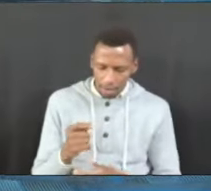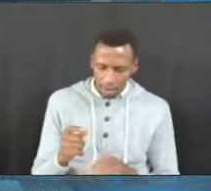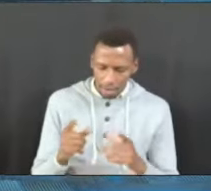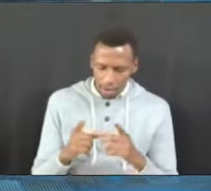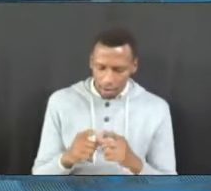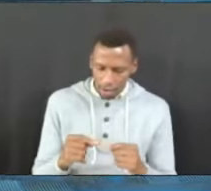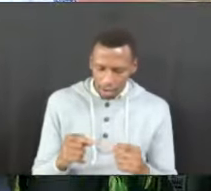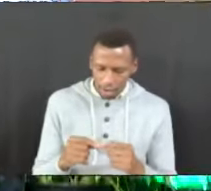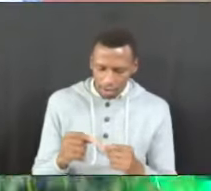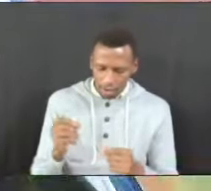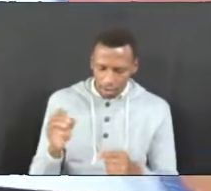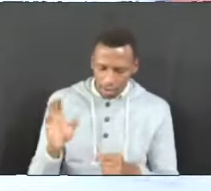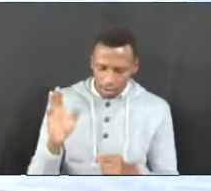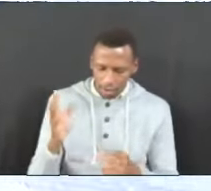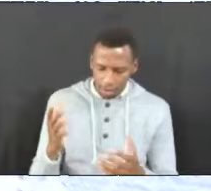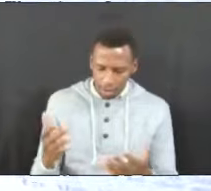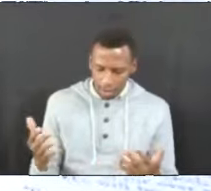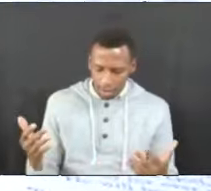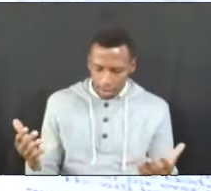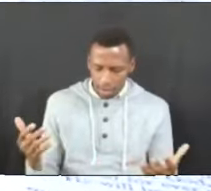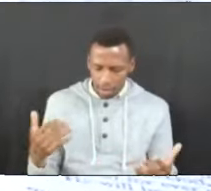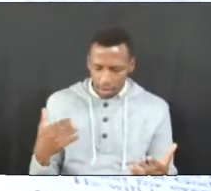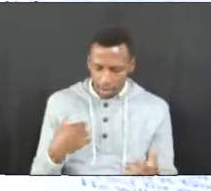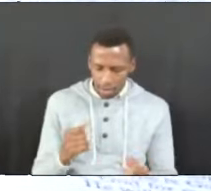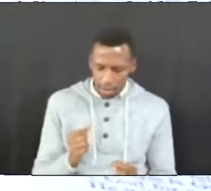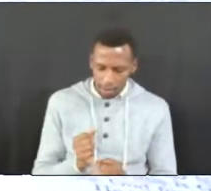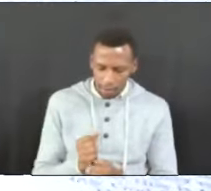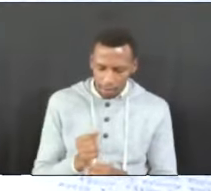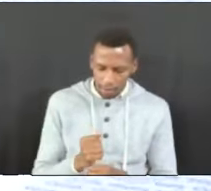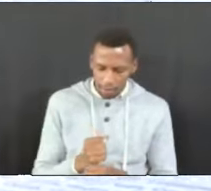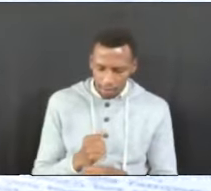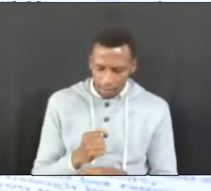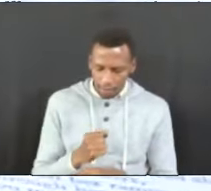Nikifikiri jinsi ulivyo